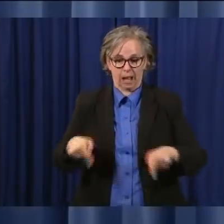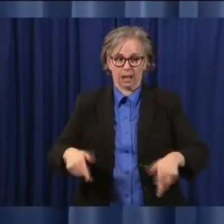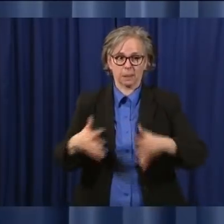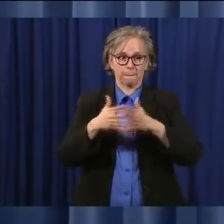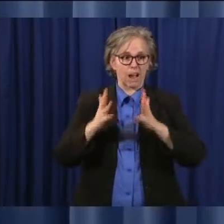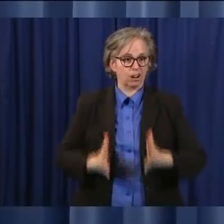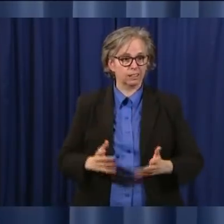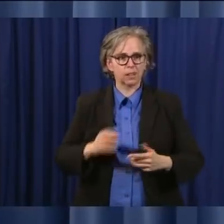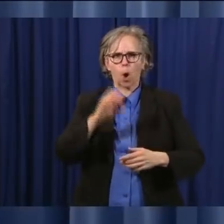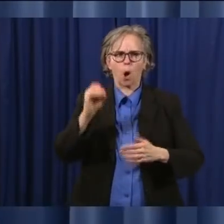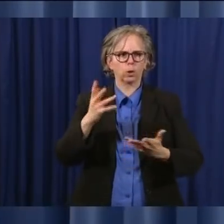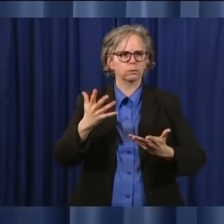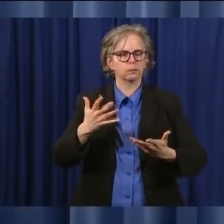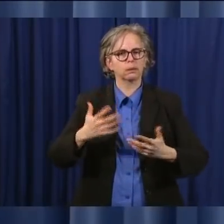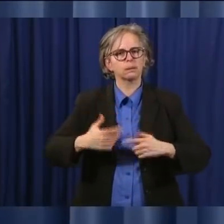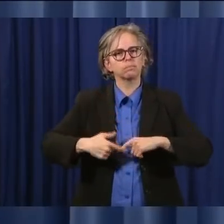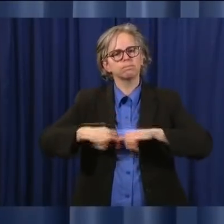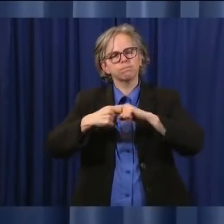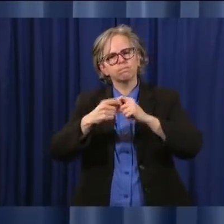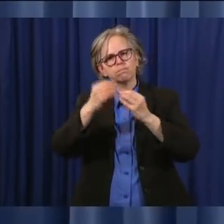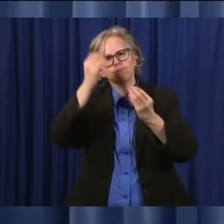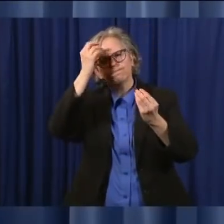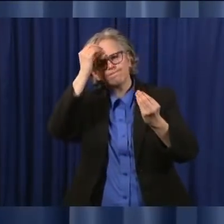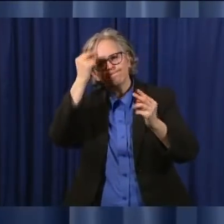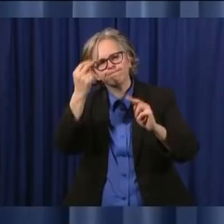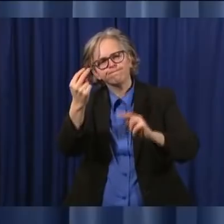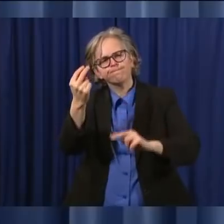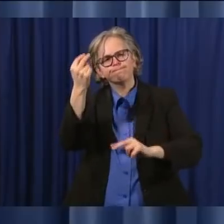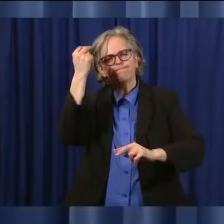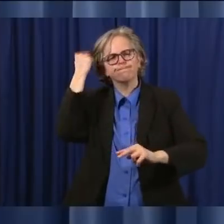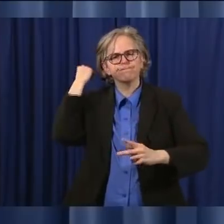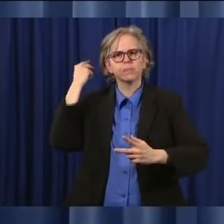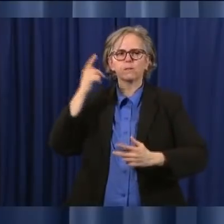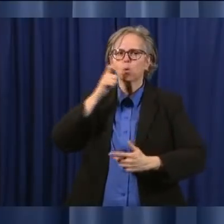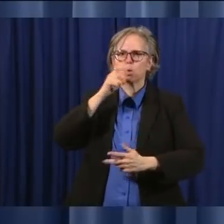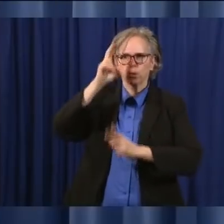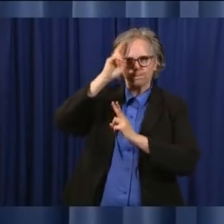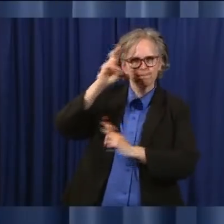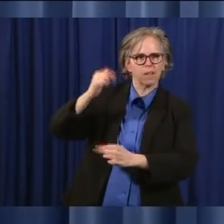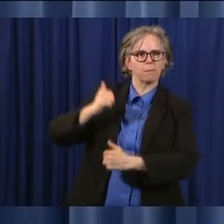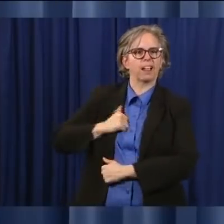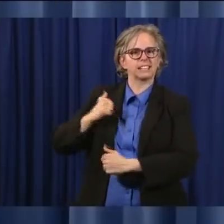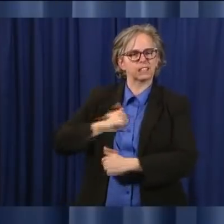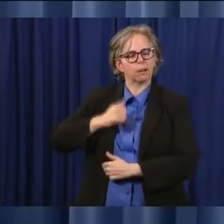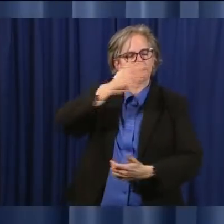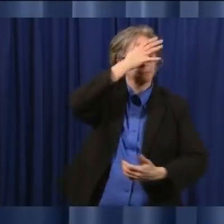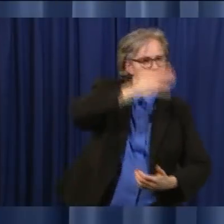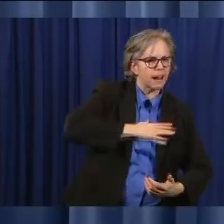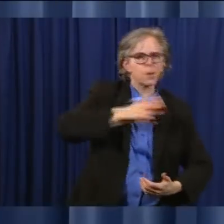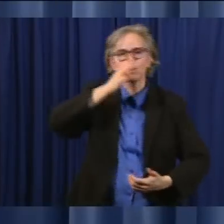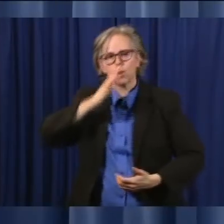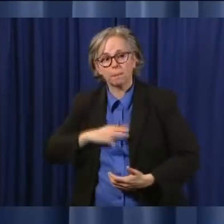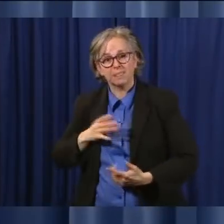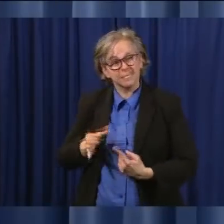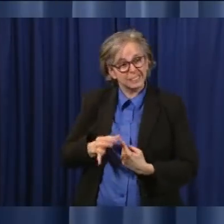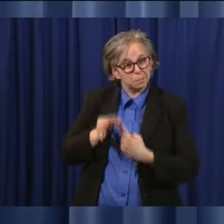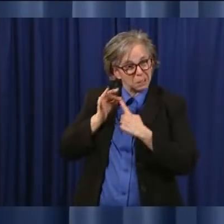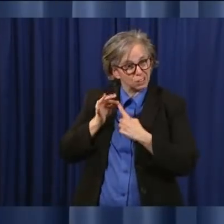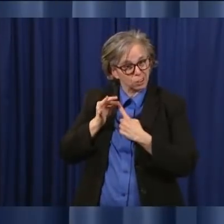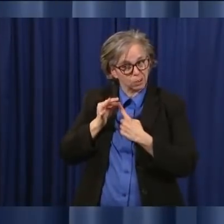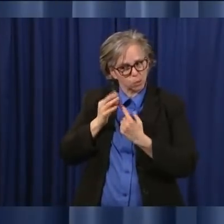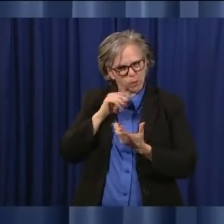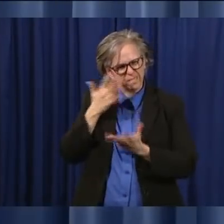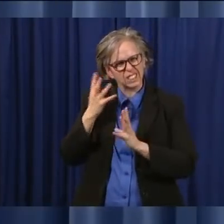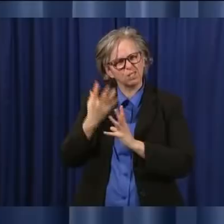to reflect on the service of the men and women who have served in our armed services, and we think particularly about those who have died